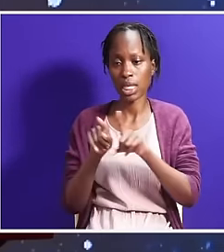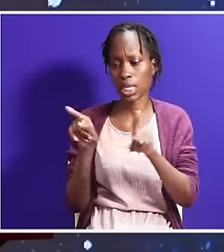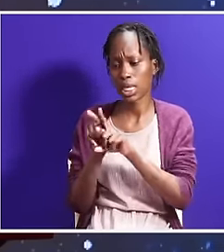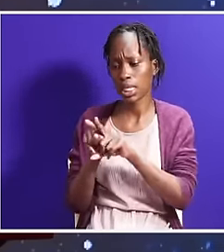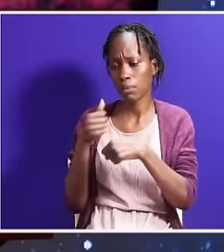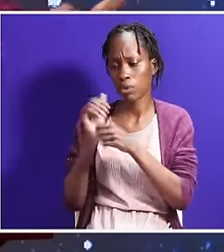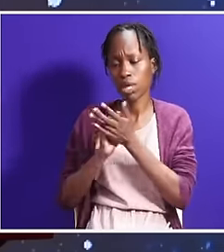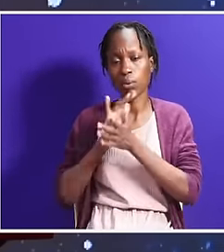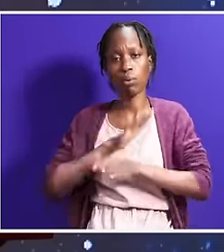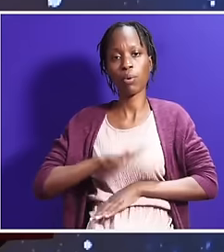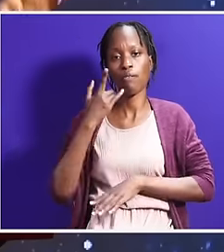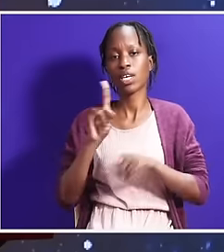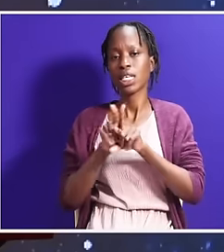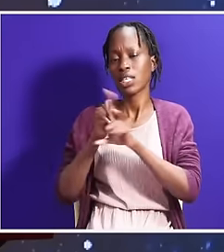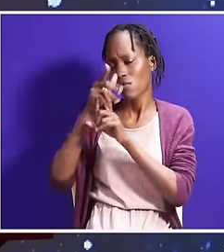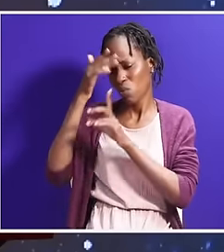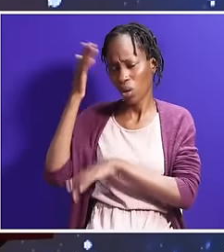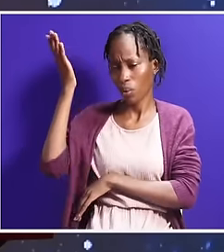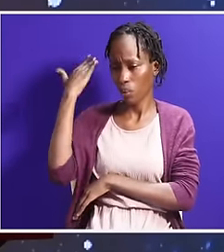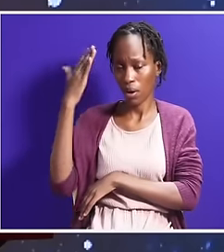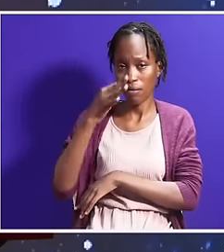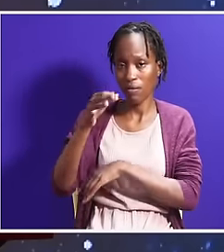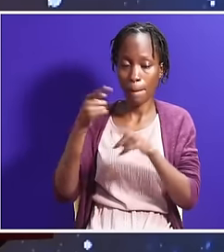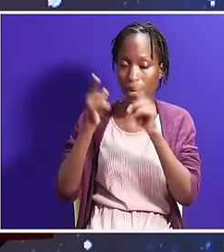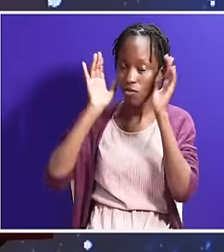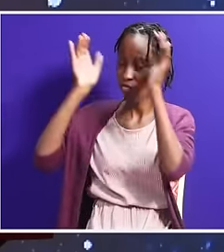go of the past and the future. Turn to him.